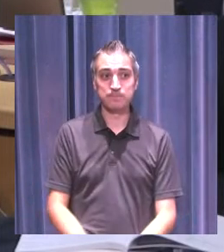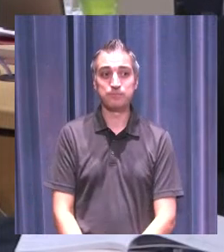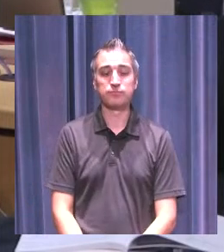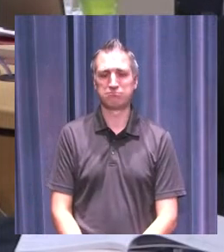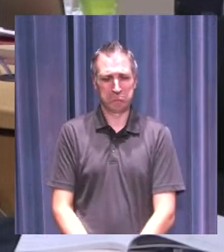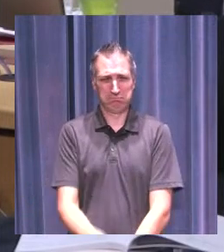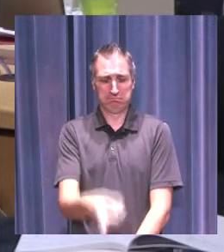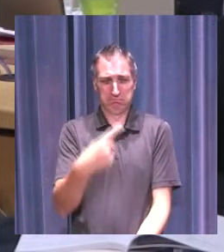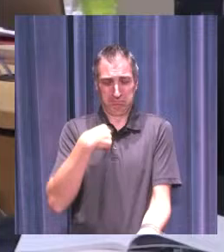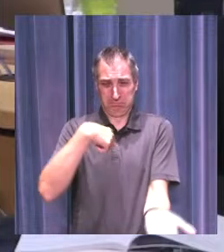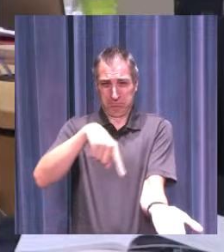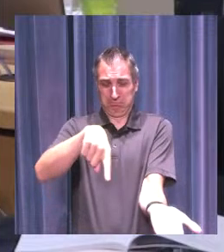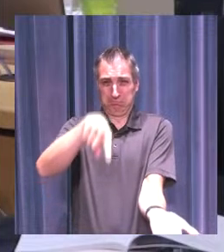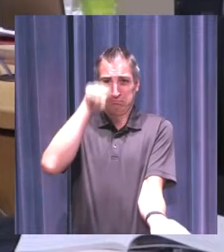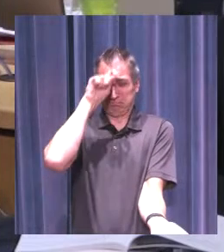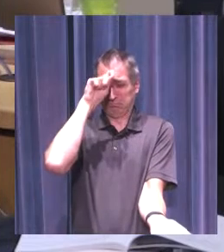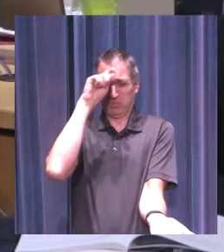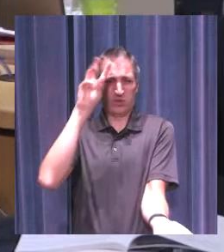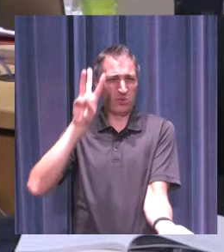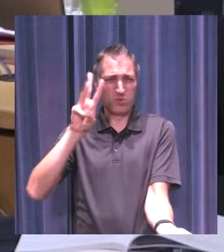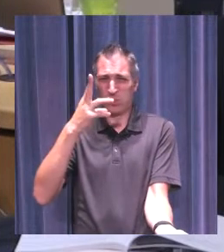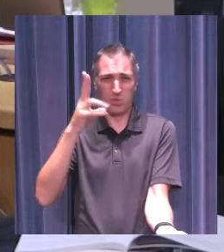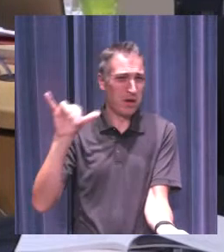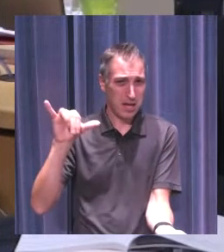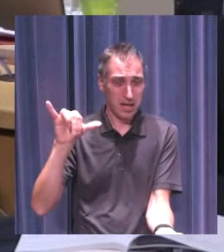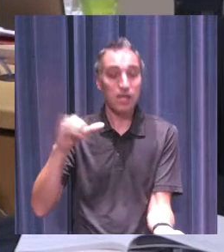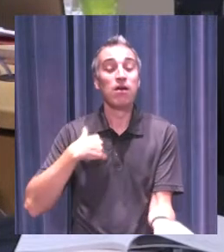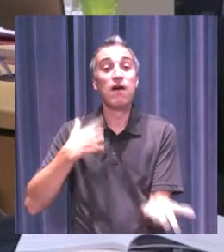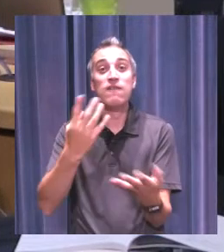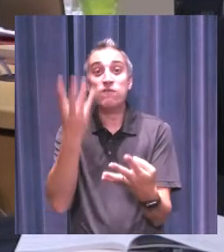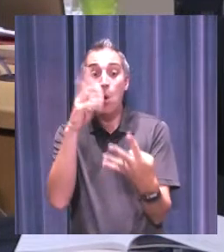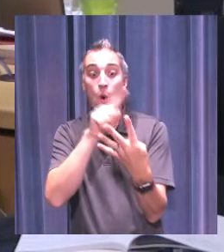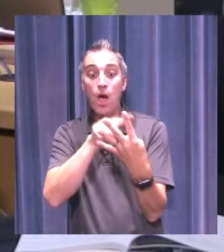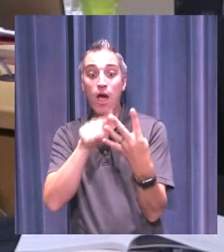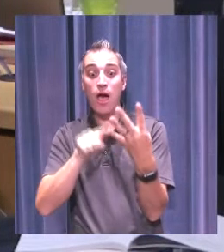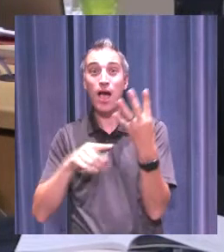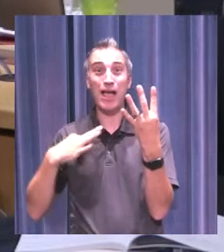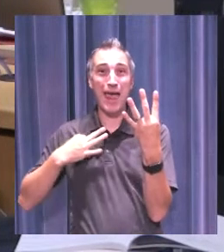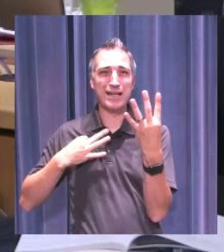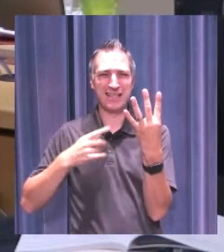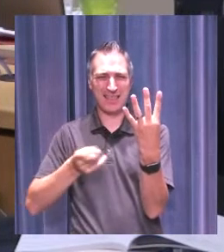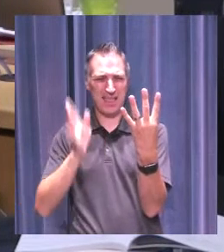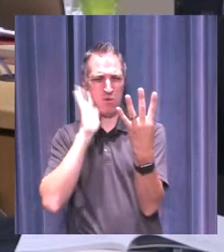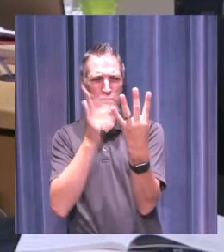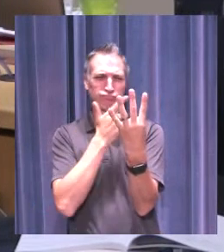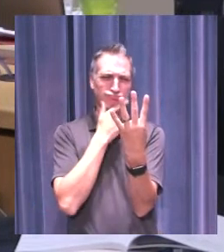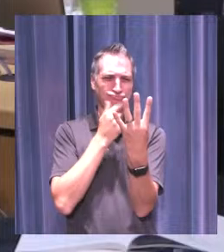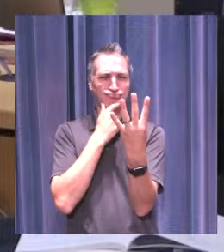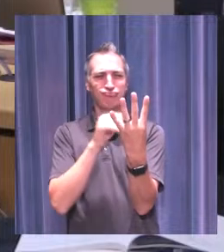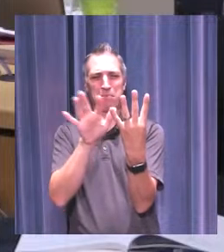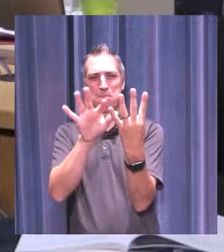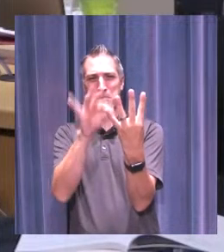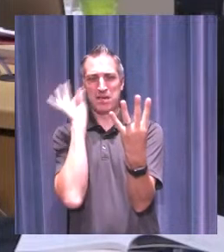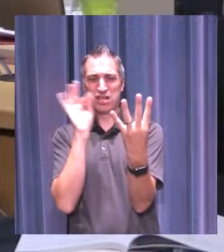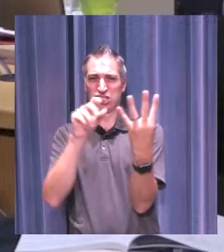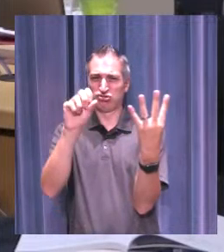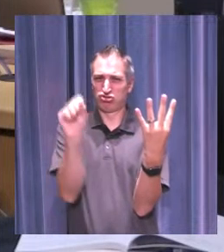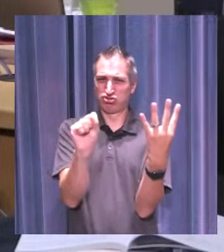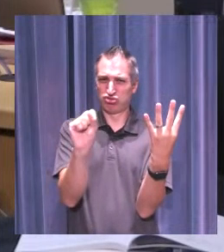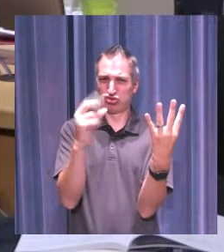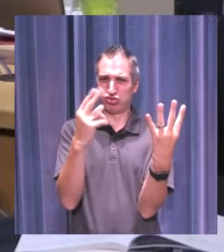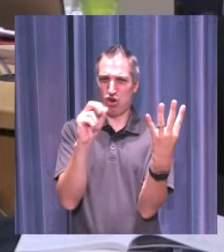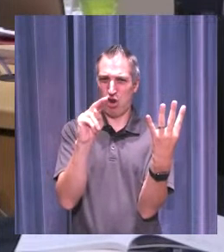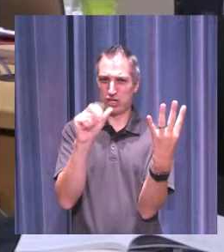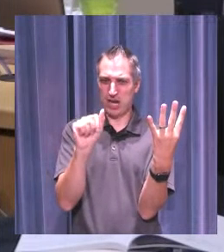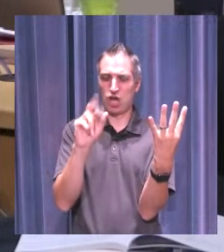boggles the mind as to why, out of 4 candidates interviewed, this board would opt for Shonda Richardson Snell, a